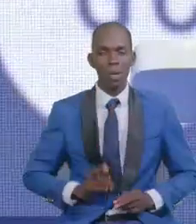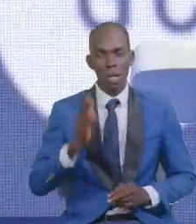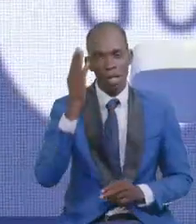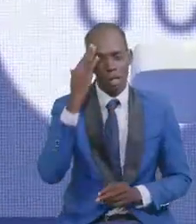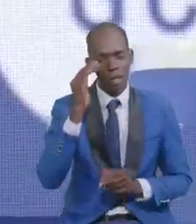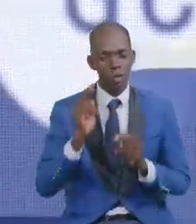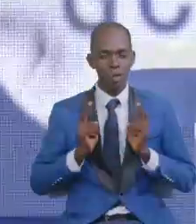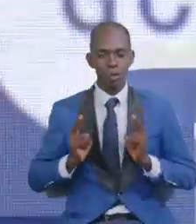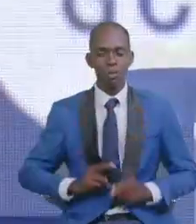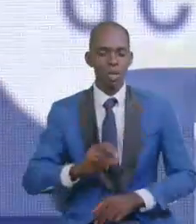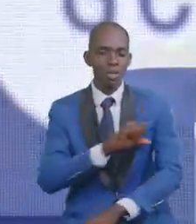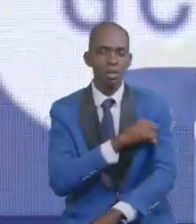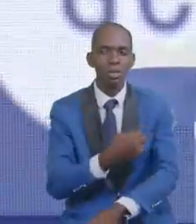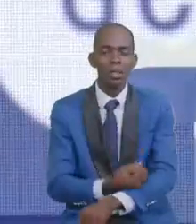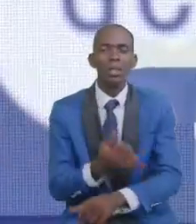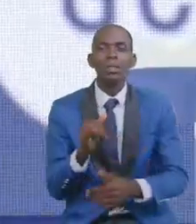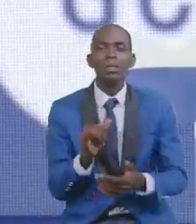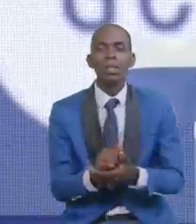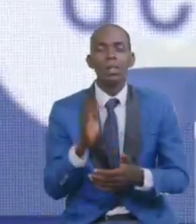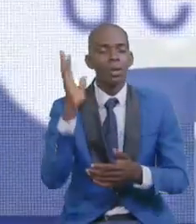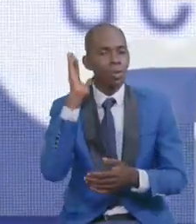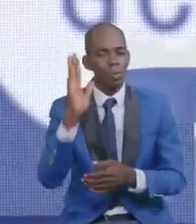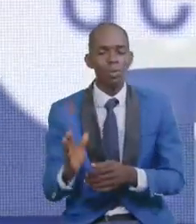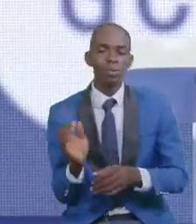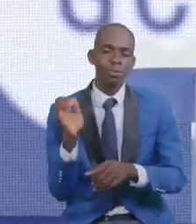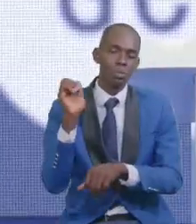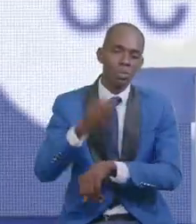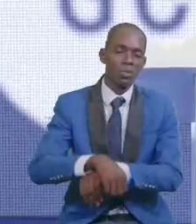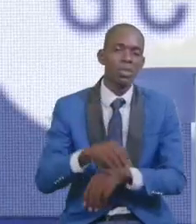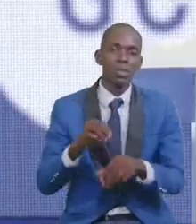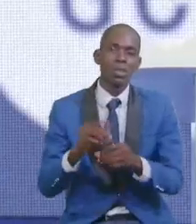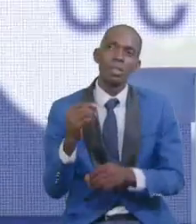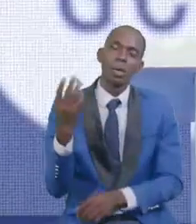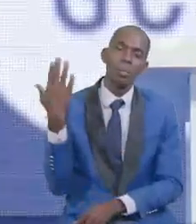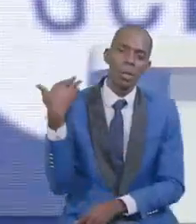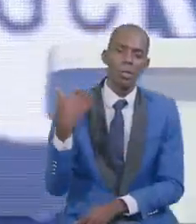strength. That's why we failed in the past.